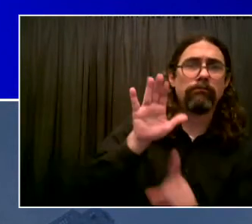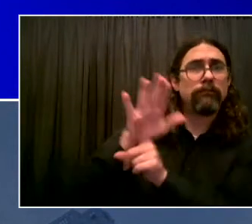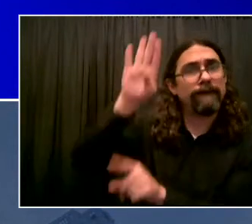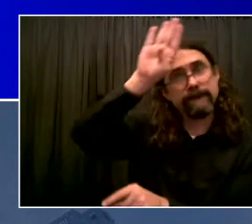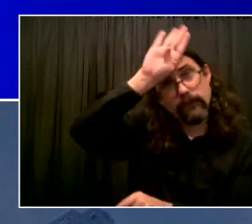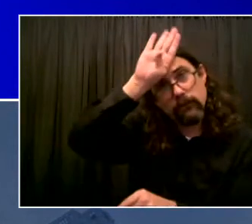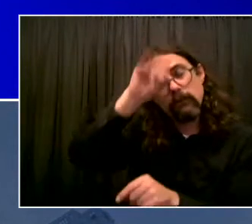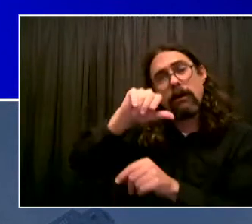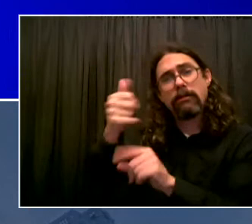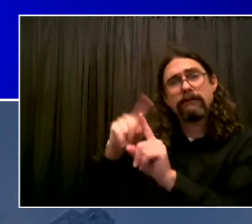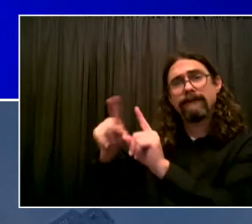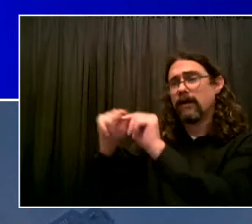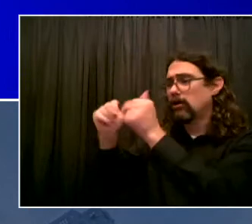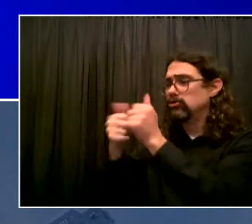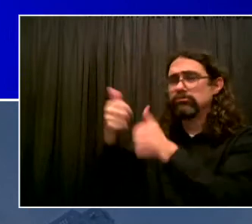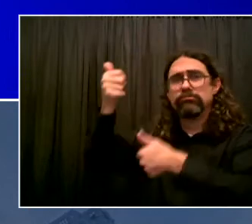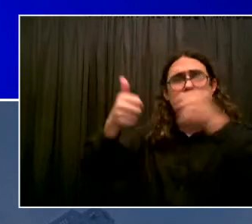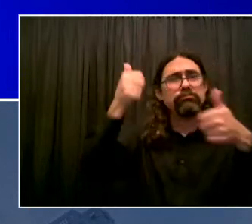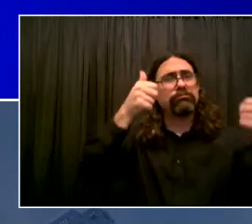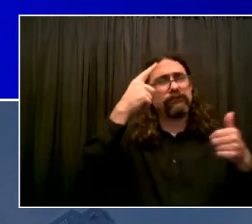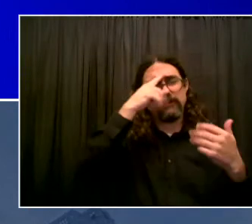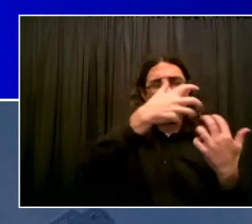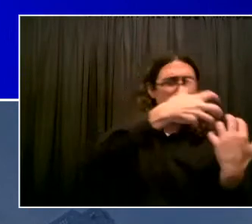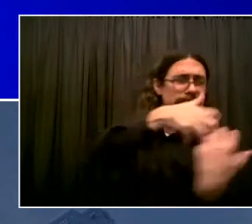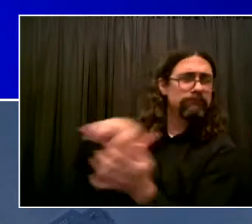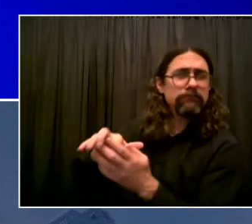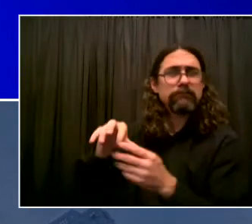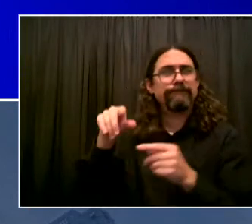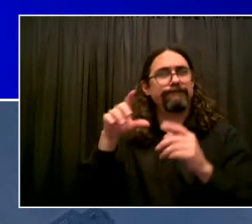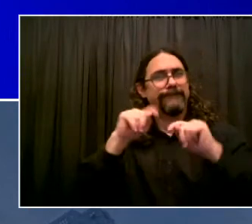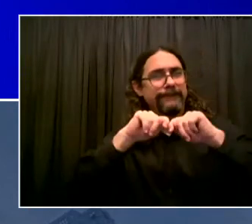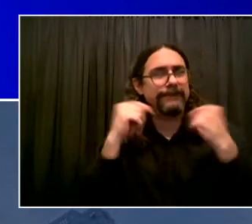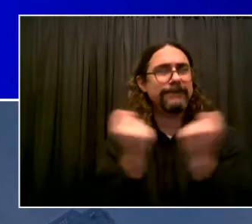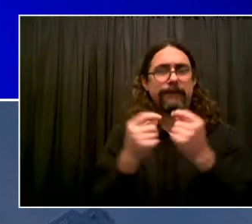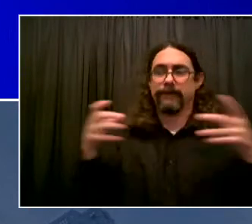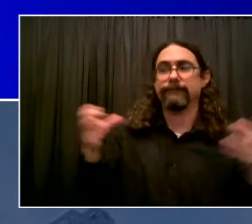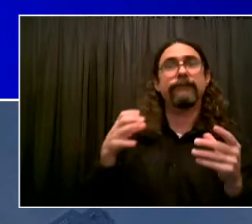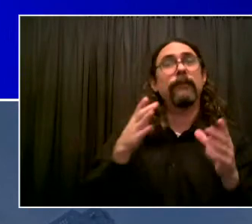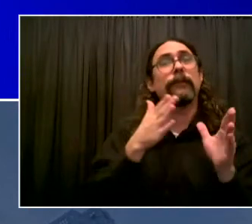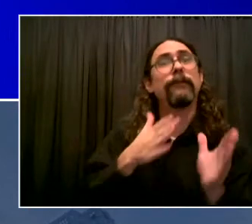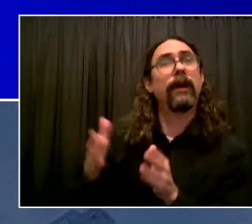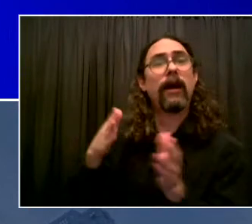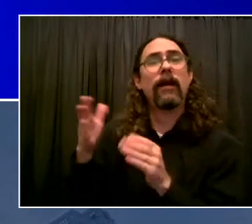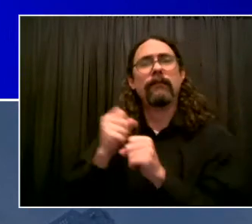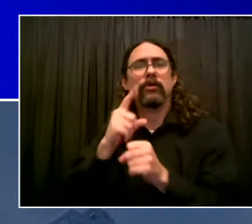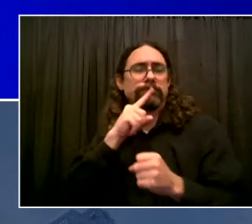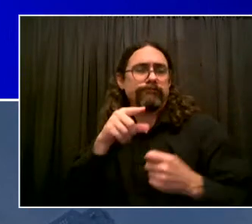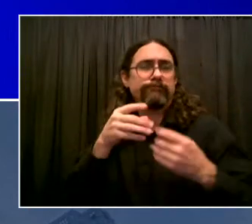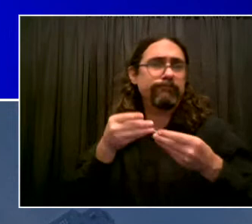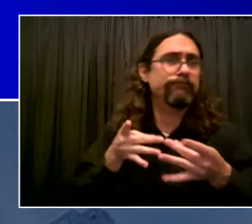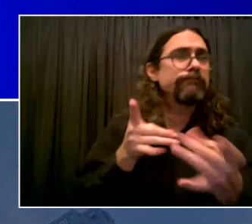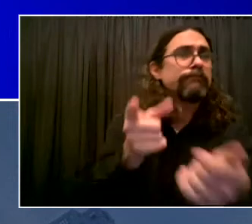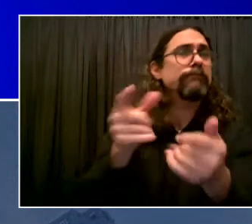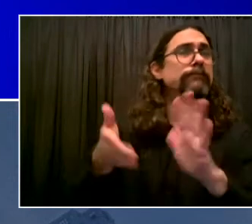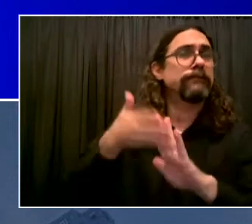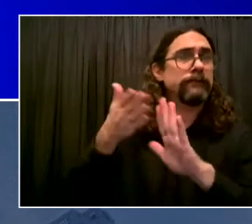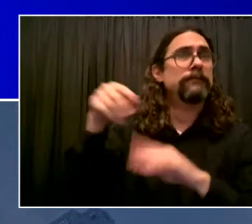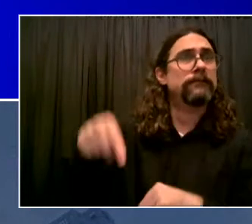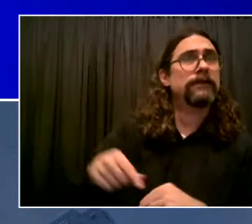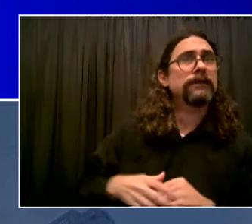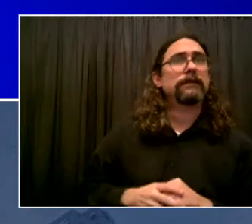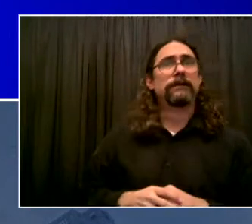We know right now, firehouses are open, no firehouse closed. Response times normal with fire,